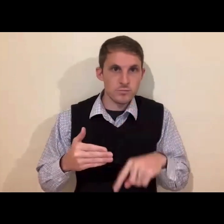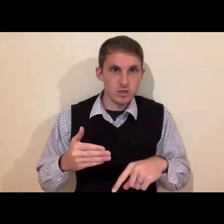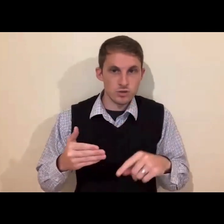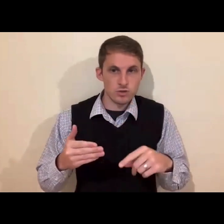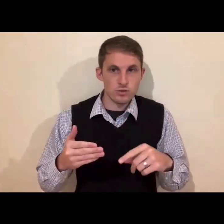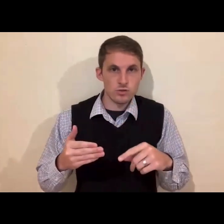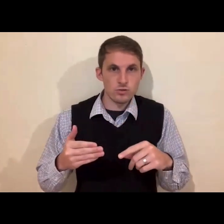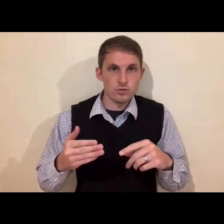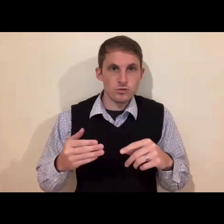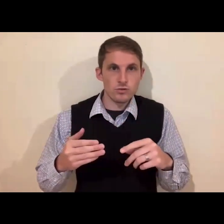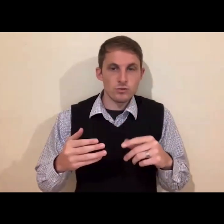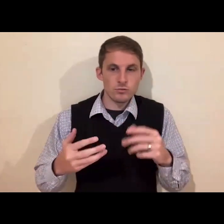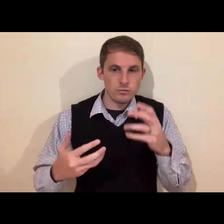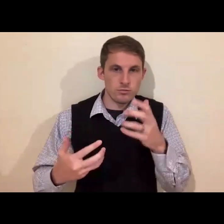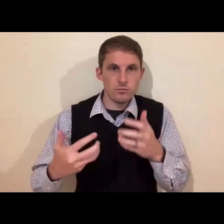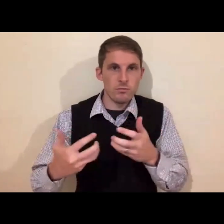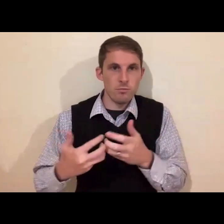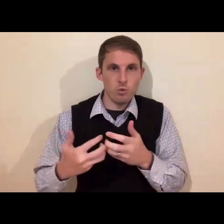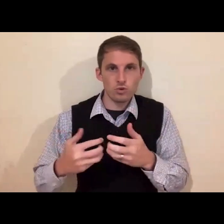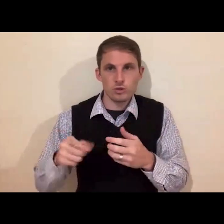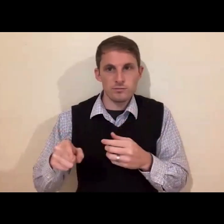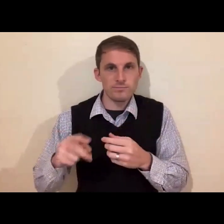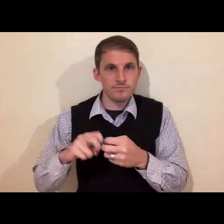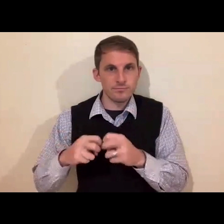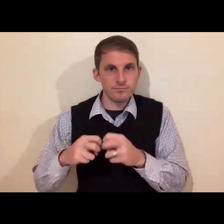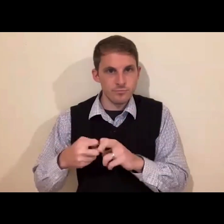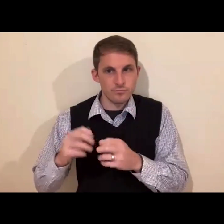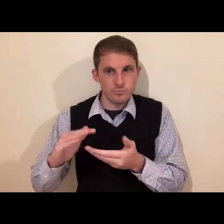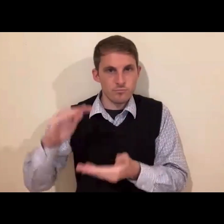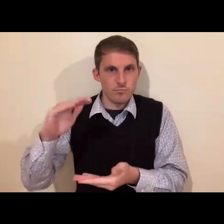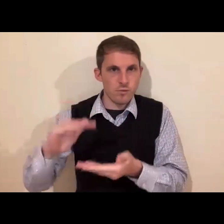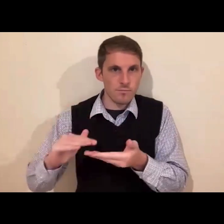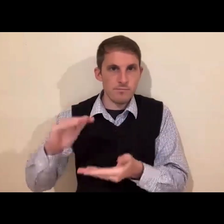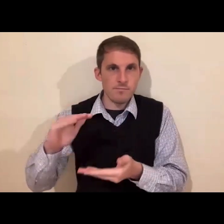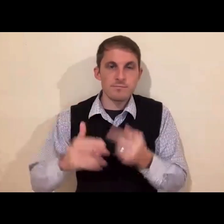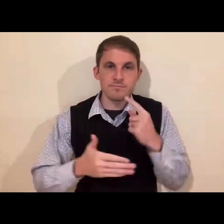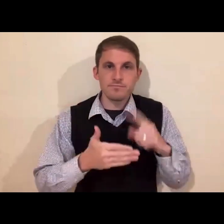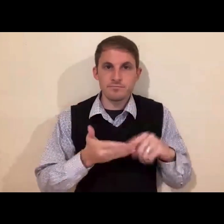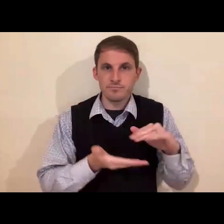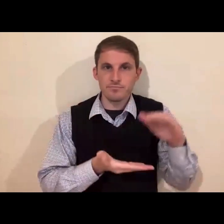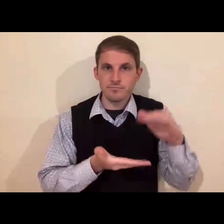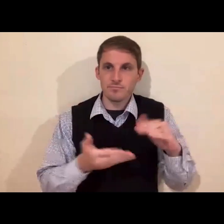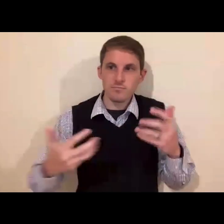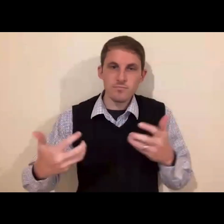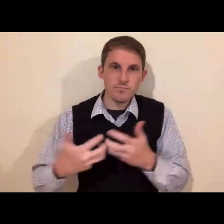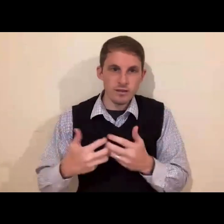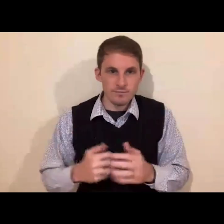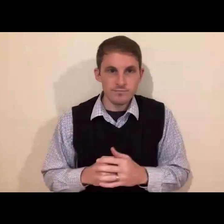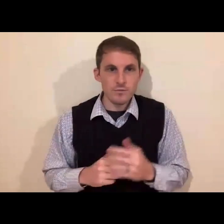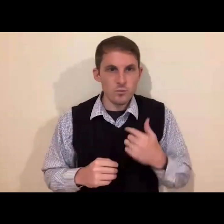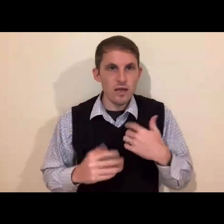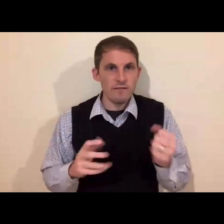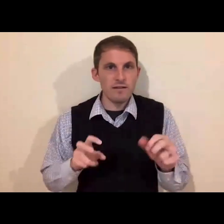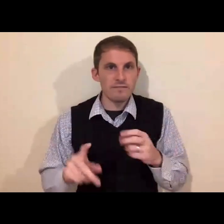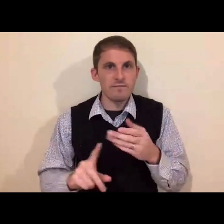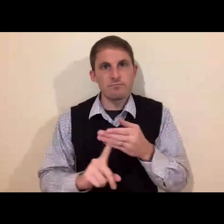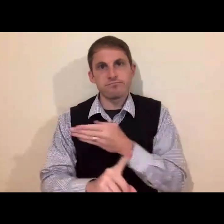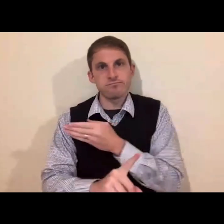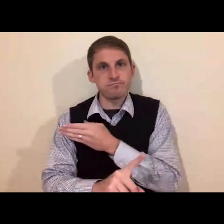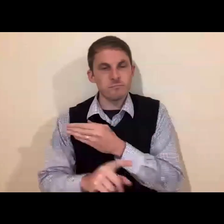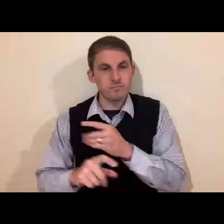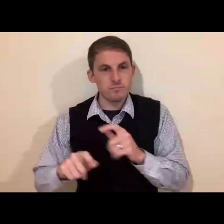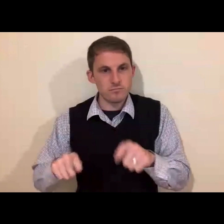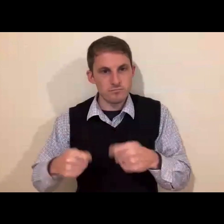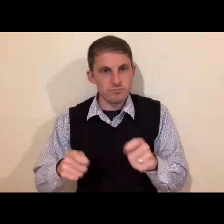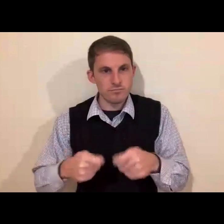non-submission. But we are getting increasingly active with providers about non-submission under some of their